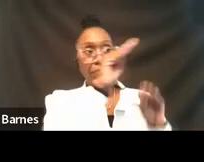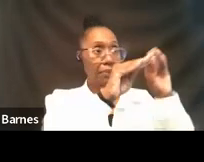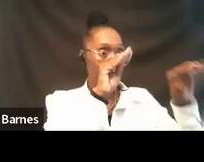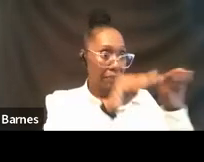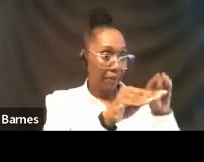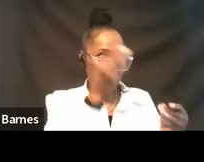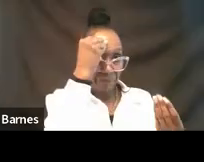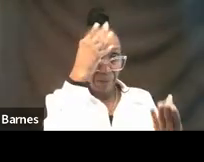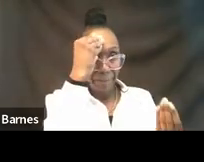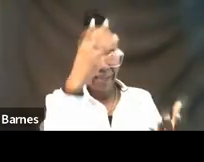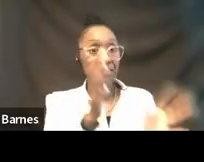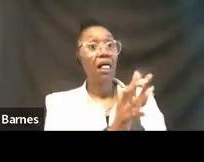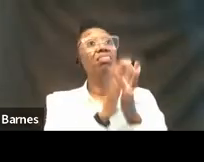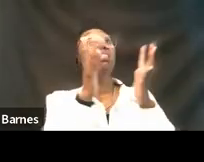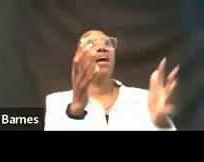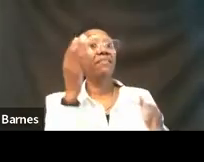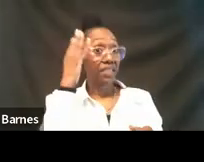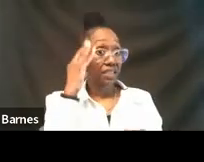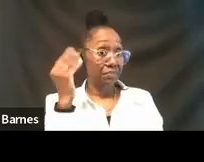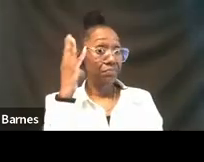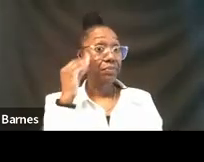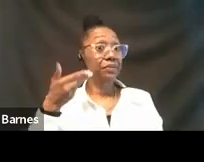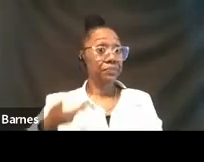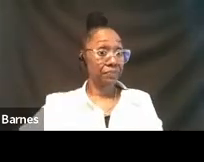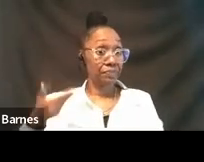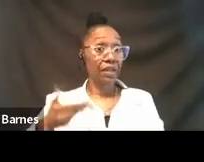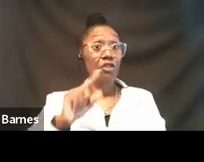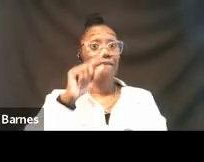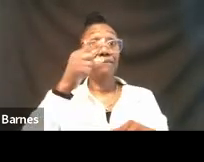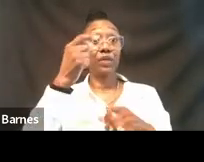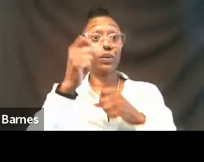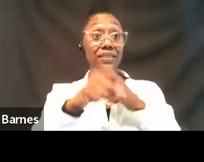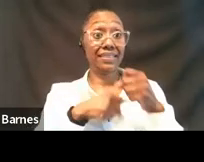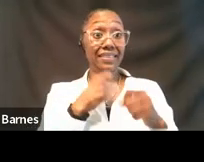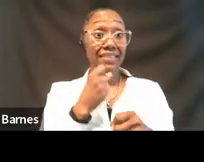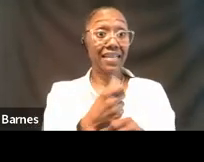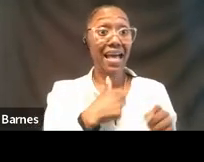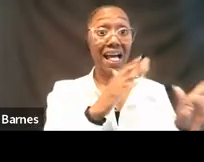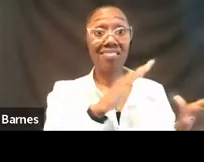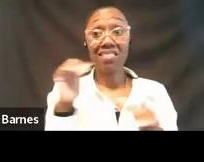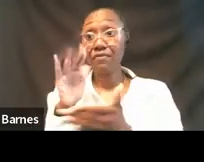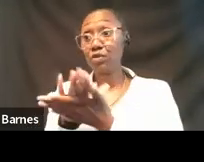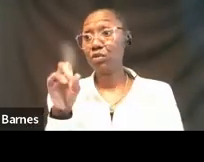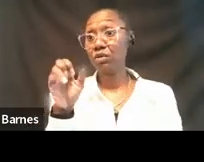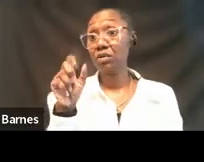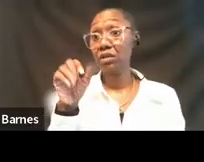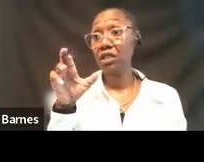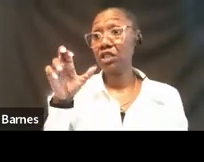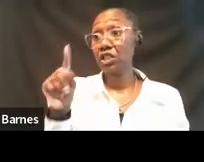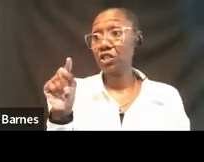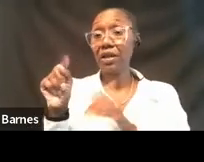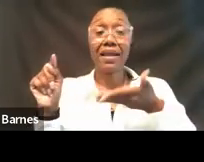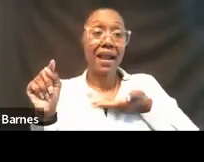lot. That's a lot of experience. Well, after that first year, I actually left the school district and I was hired by a nonprofit children's